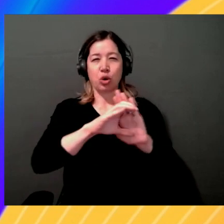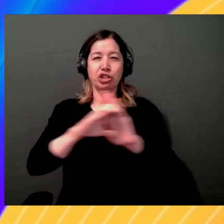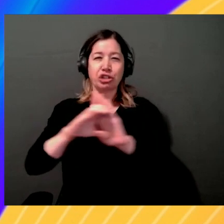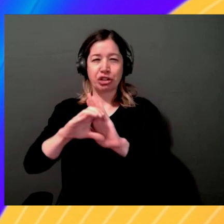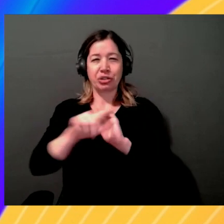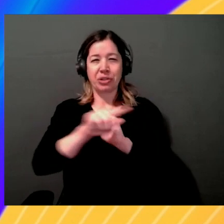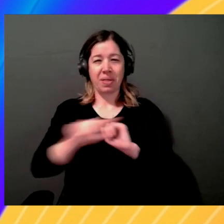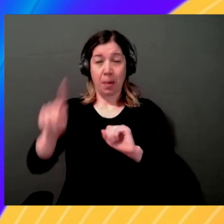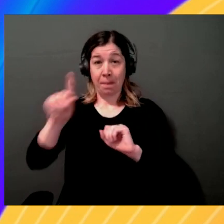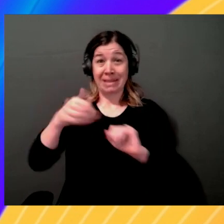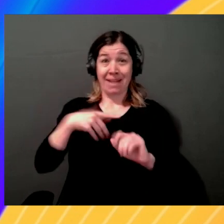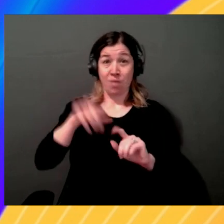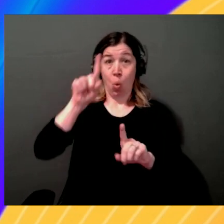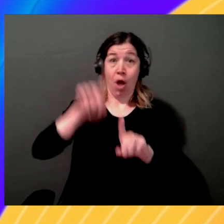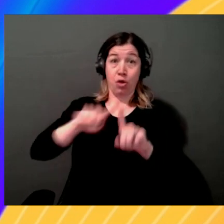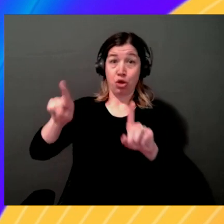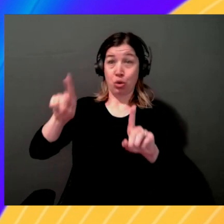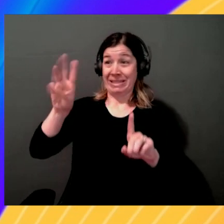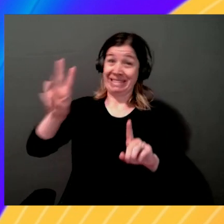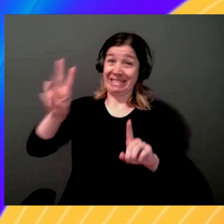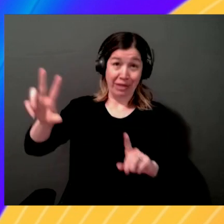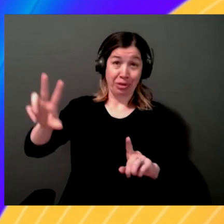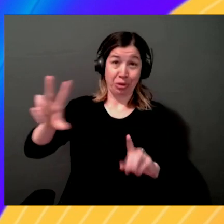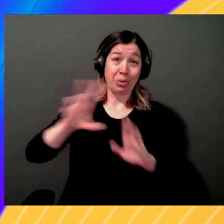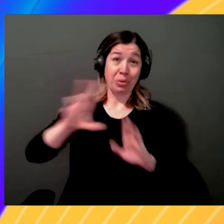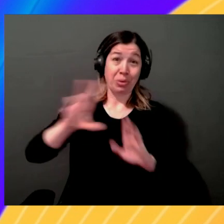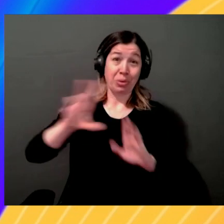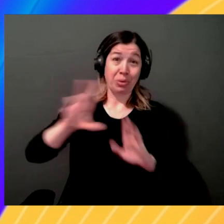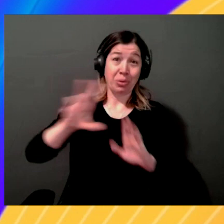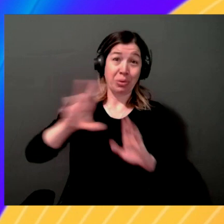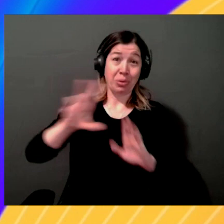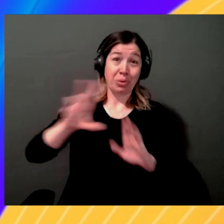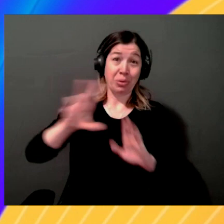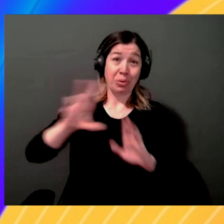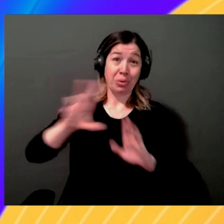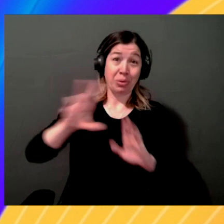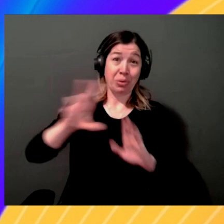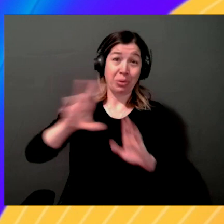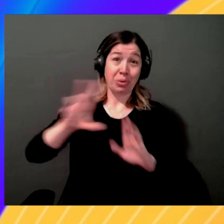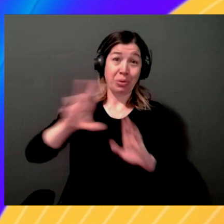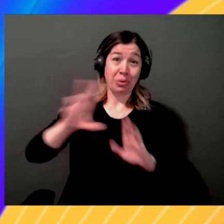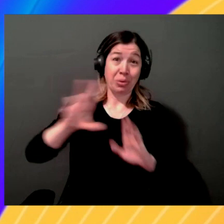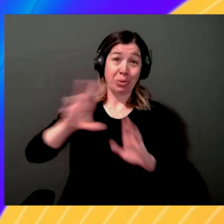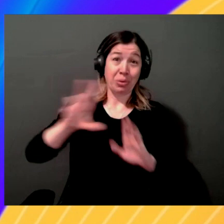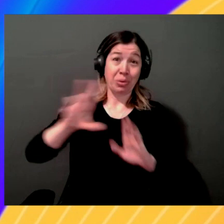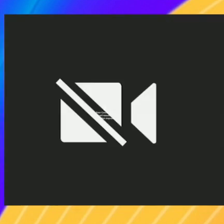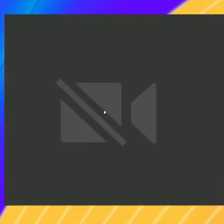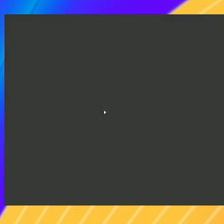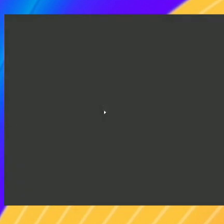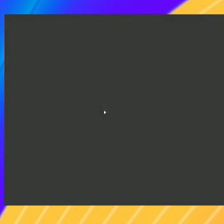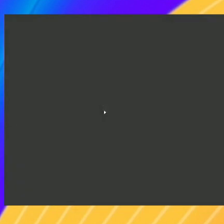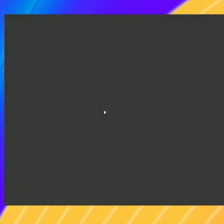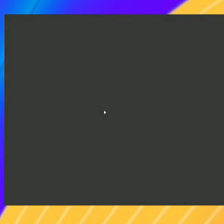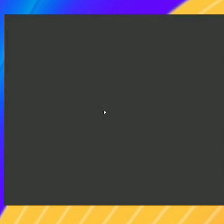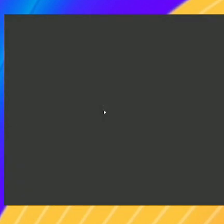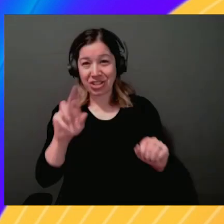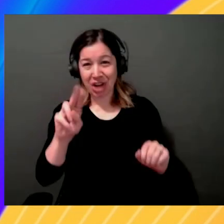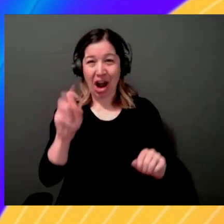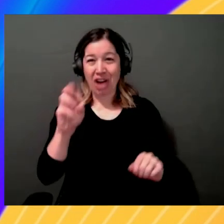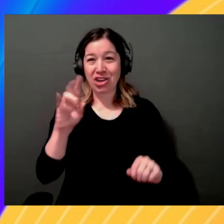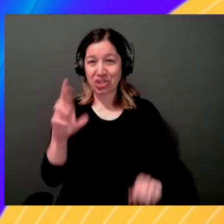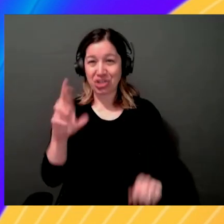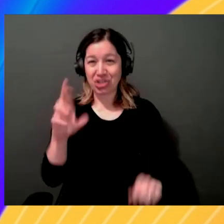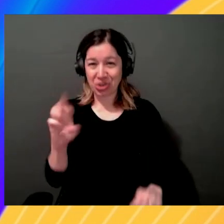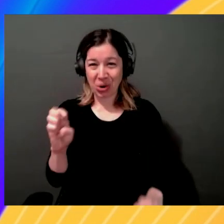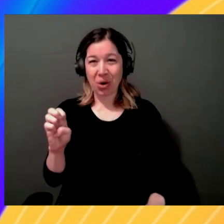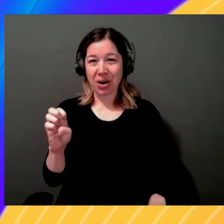through 63 characters with no spaces. Valid characters are, it says, and there's an underscore. Yeah. You can underscore. Yeah. Underscore. That